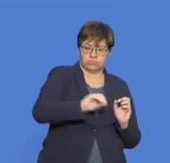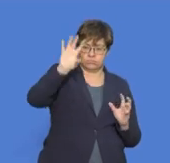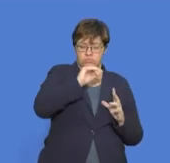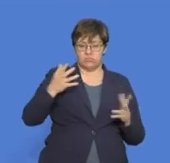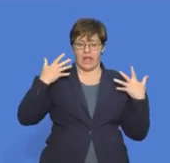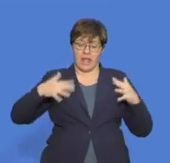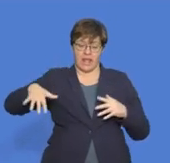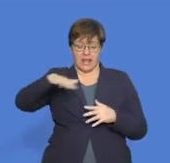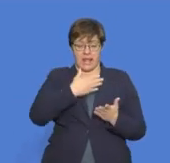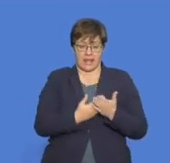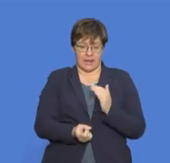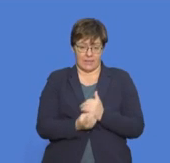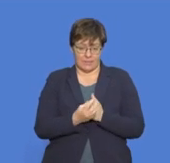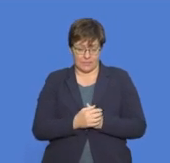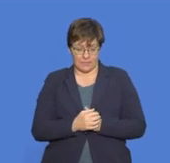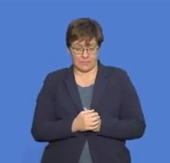Now,